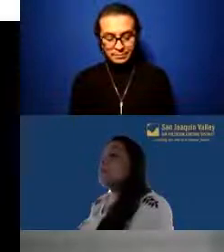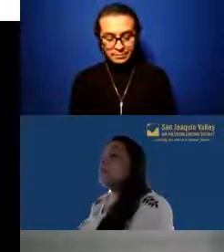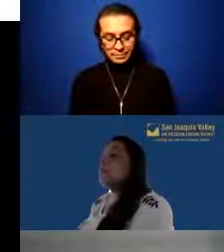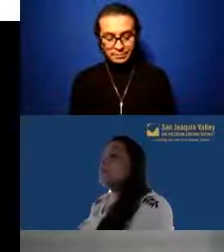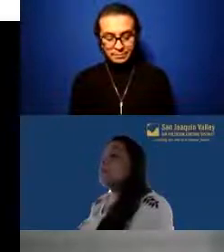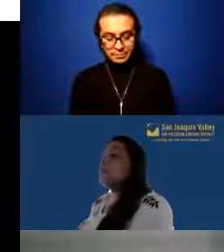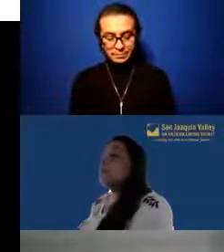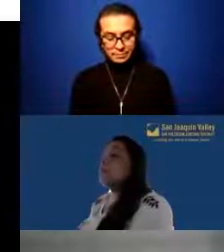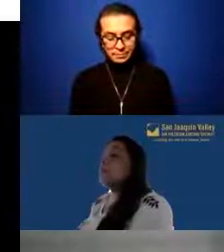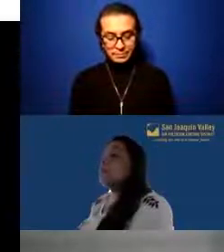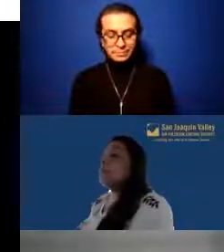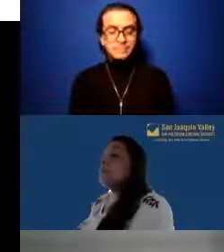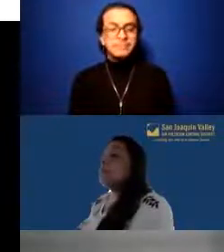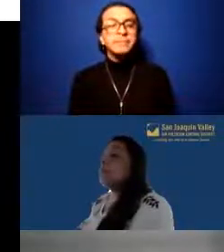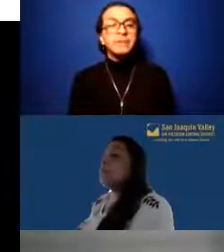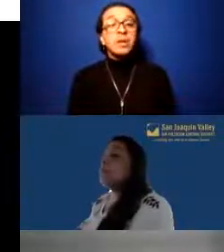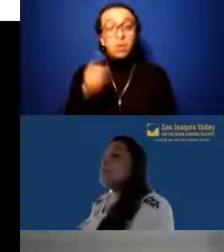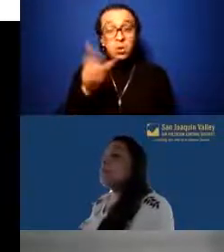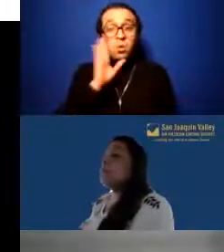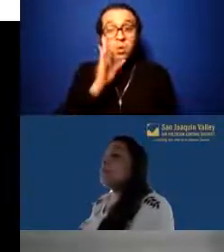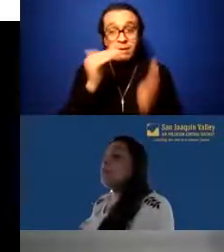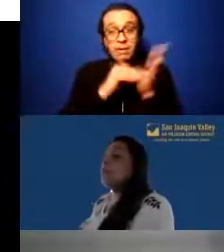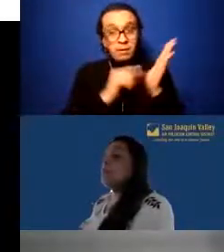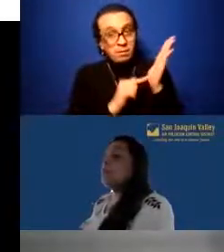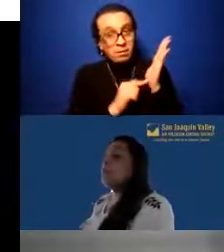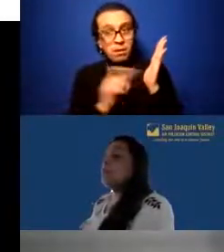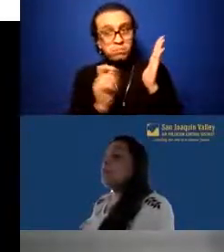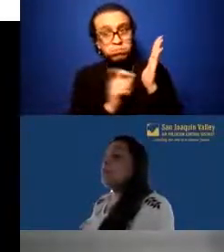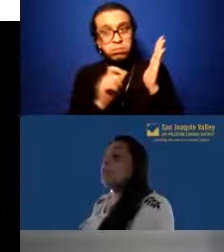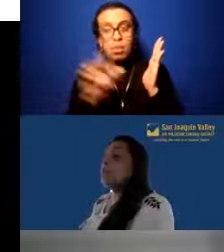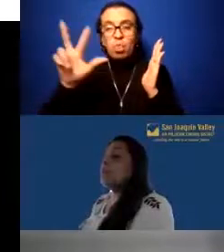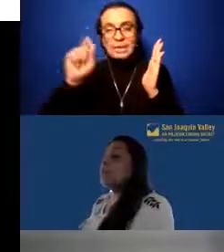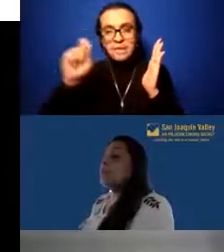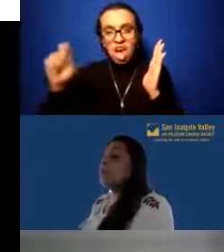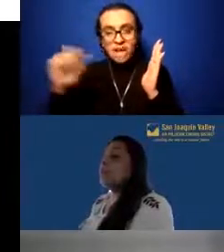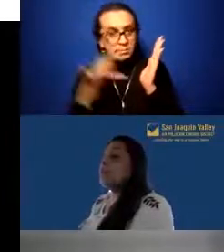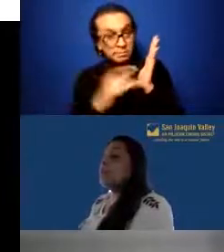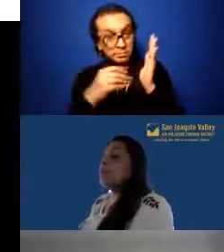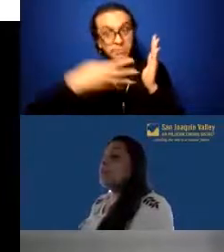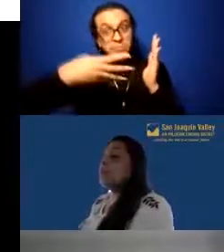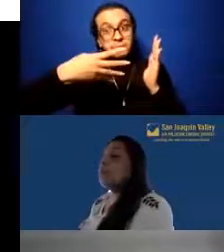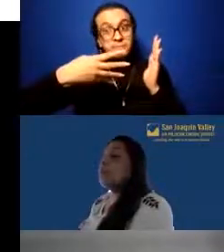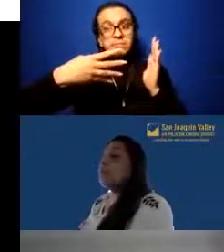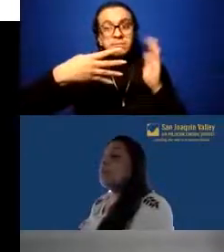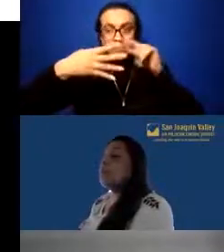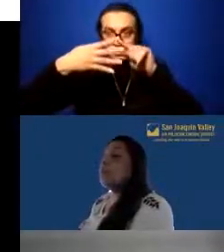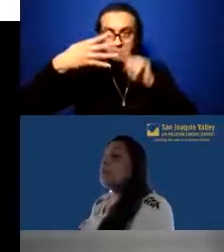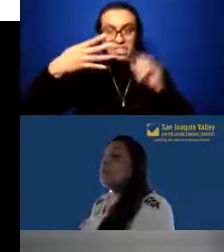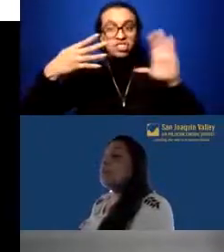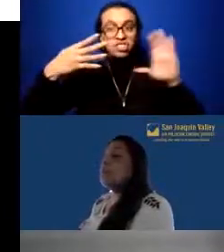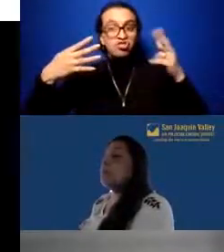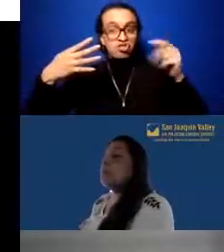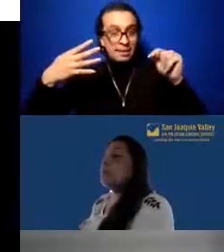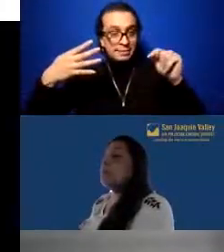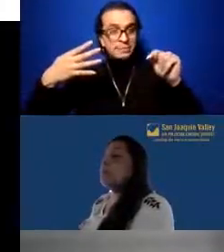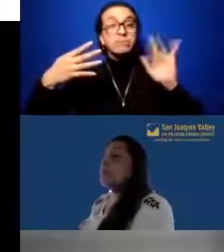select the three dots once more, and then we're going to go to where it says chat.